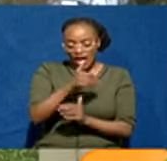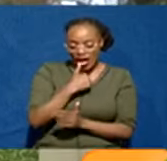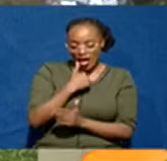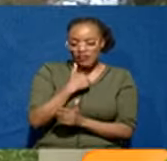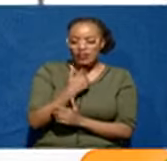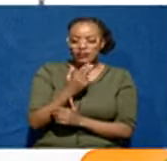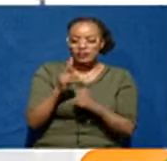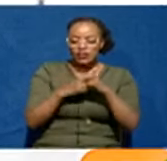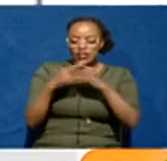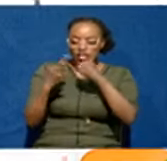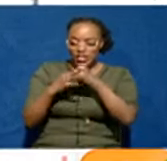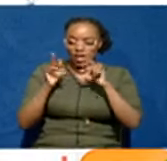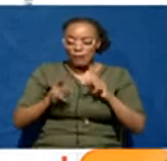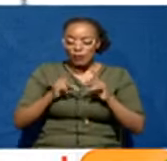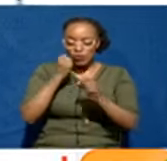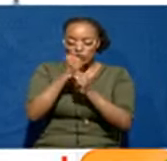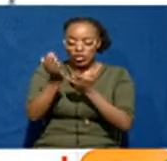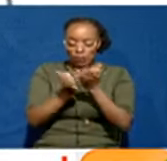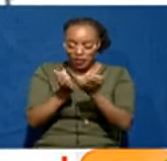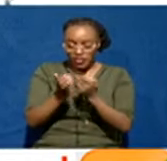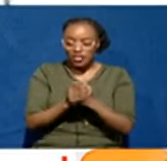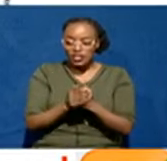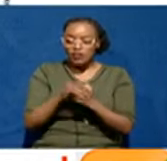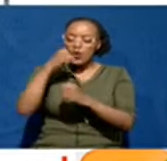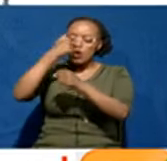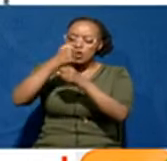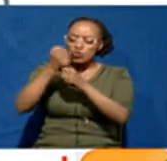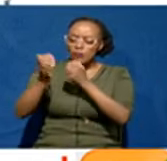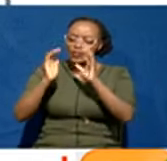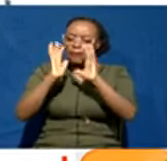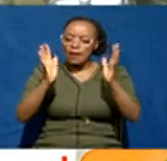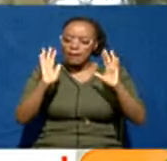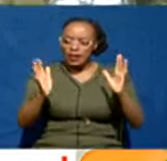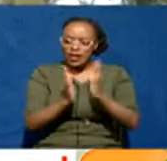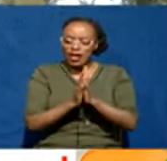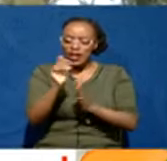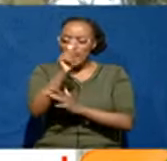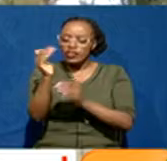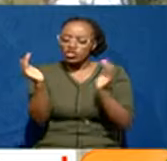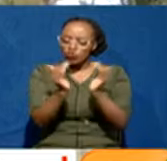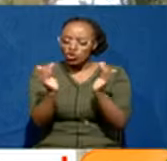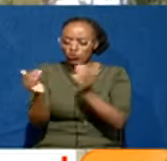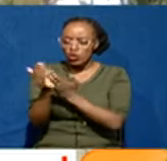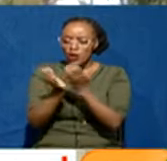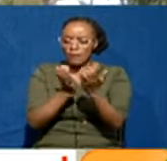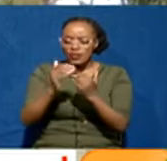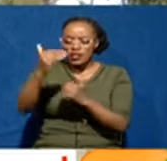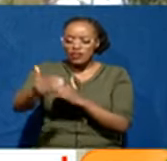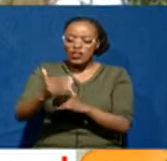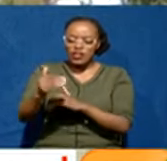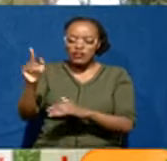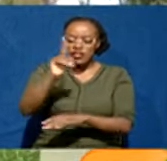78. Wale ambao walikuwa wanafanya biashara zile kubwa kubwa na kando na zile ndogo ndogo zile za kila siku